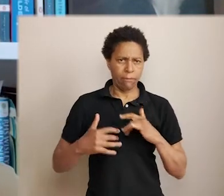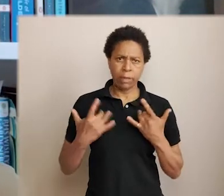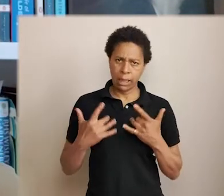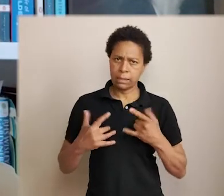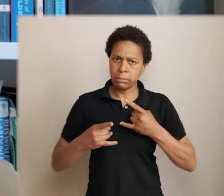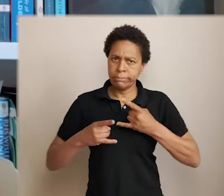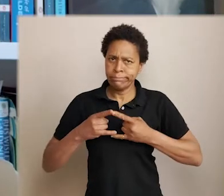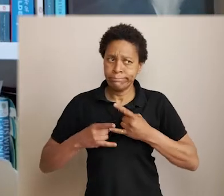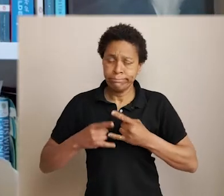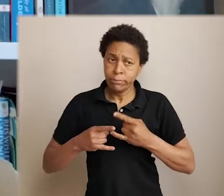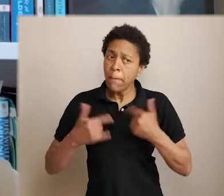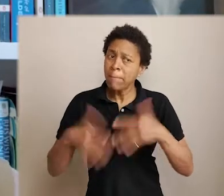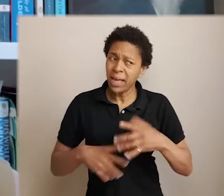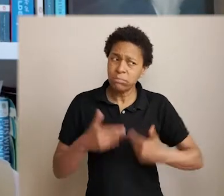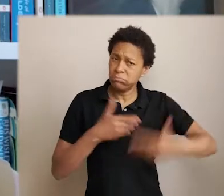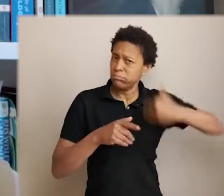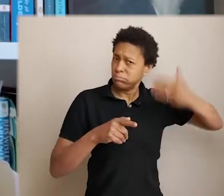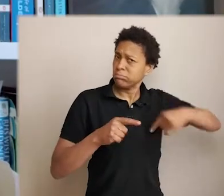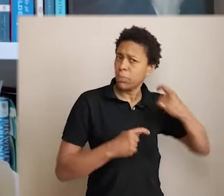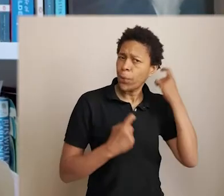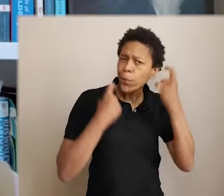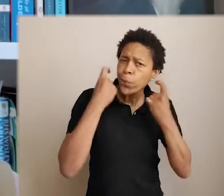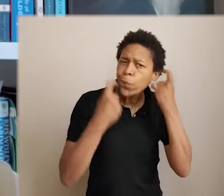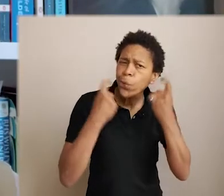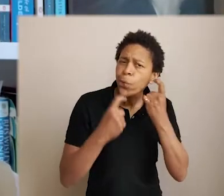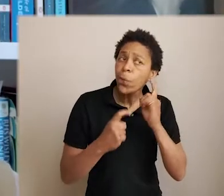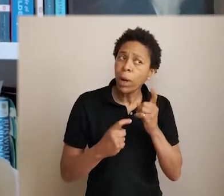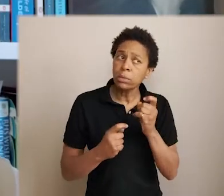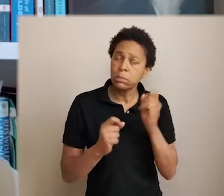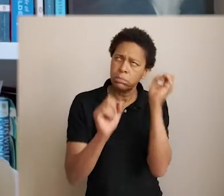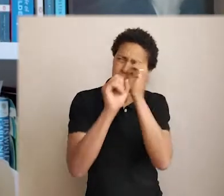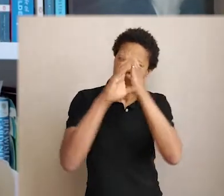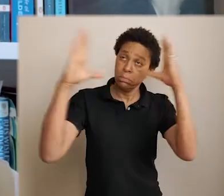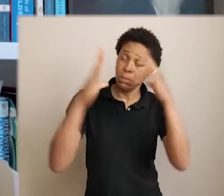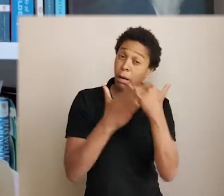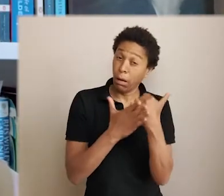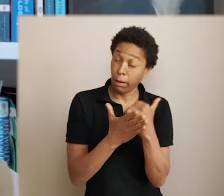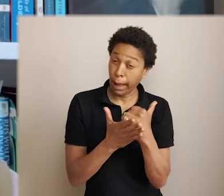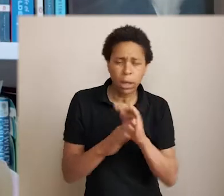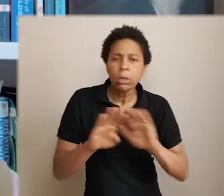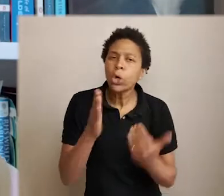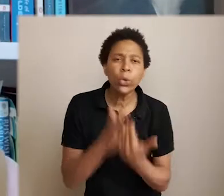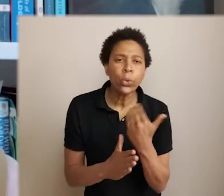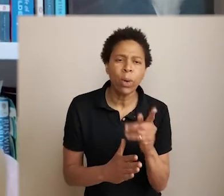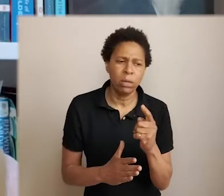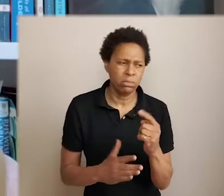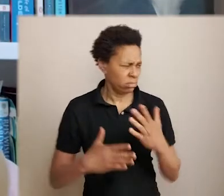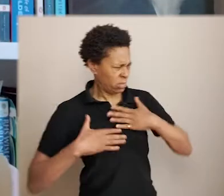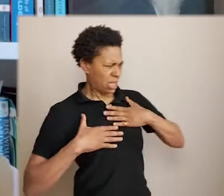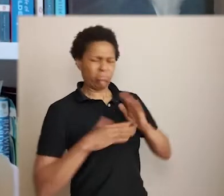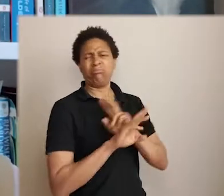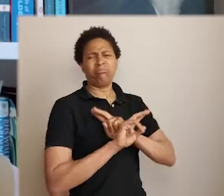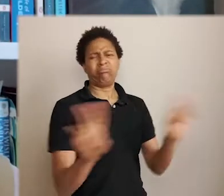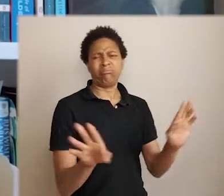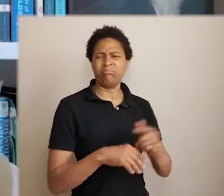or the idea of being gay was not new, but I just didn't think that was me. That wasn't